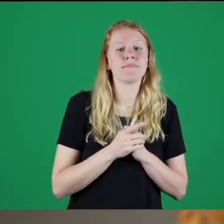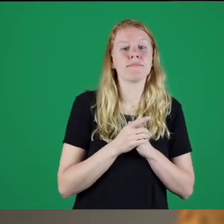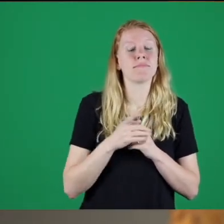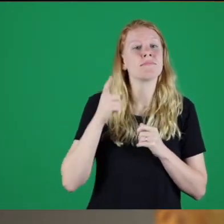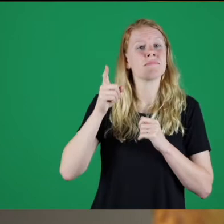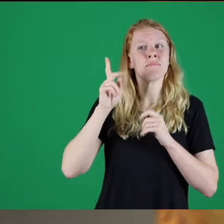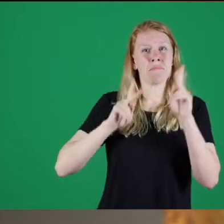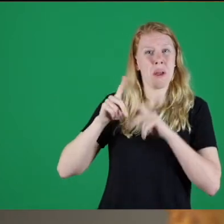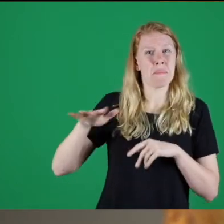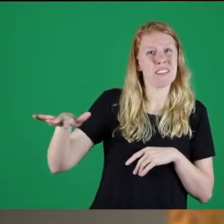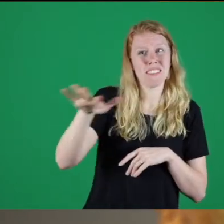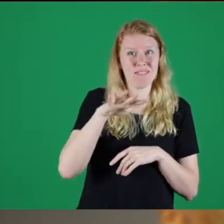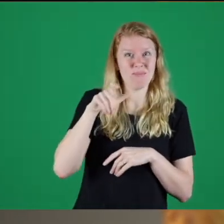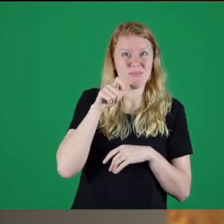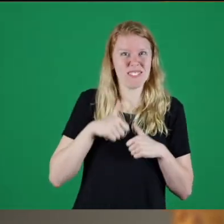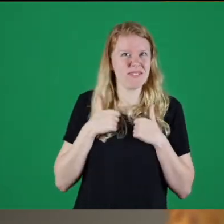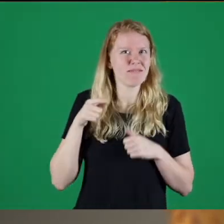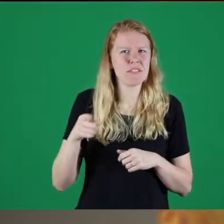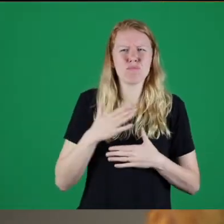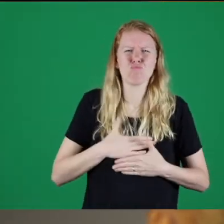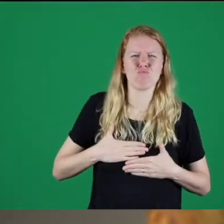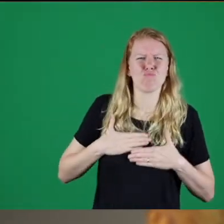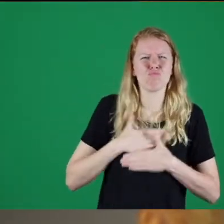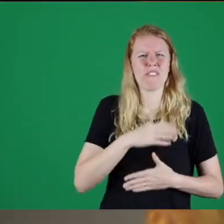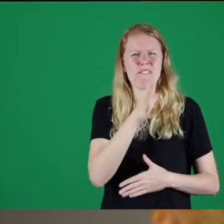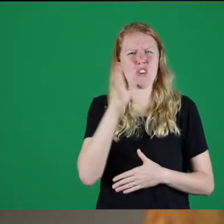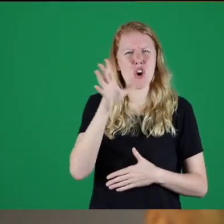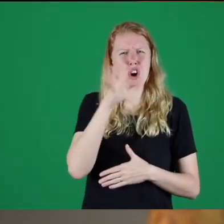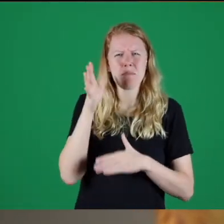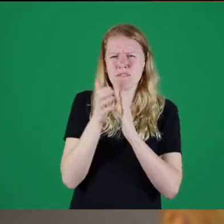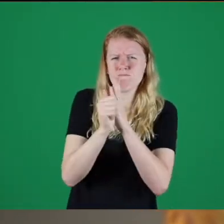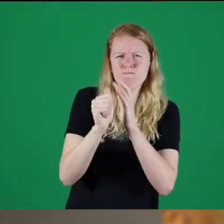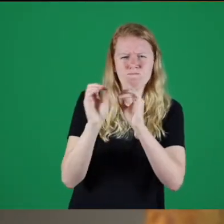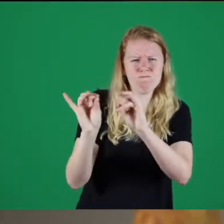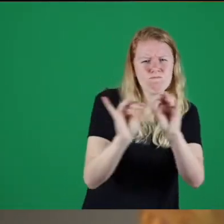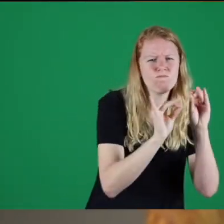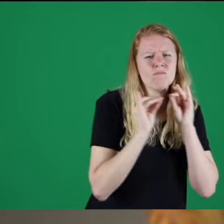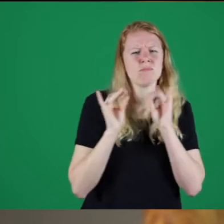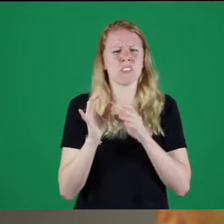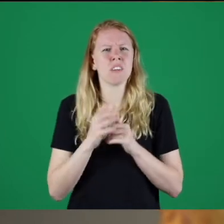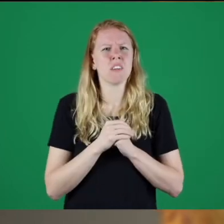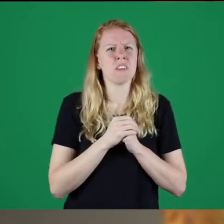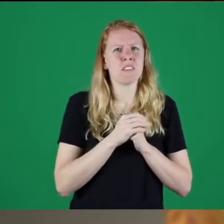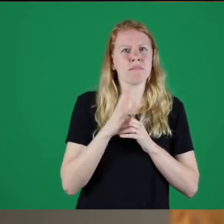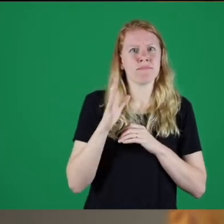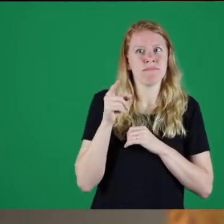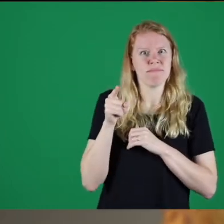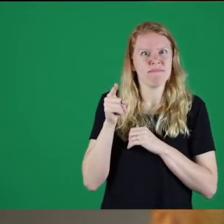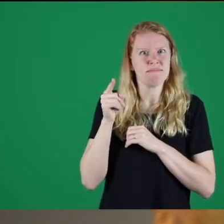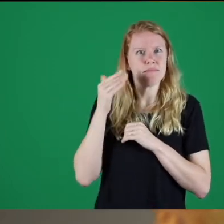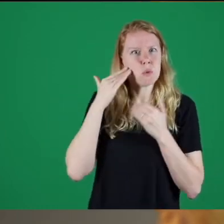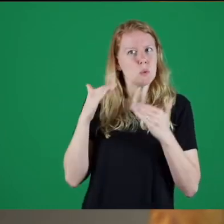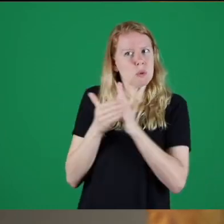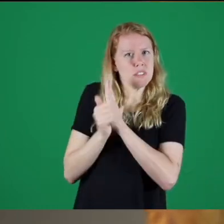So the people in this village, they enjoyed their craft of farming, and they enjoyed being famous for this. But one morning, the people, when they